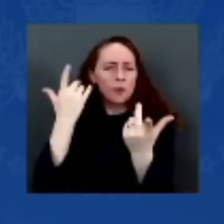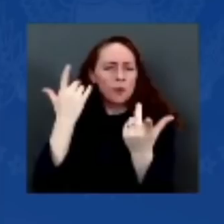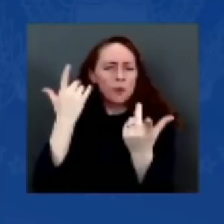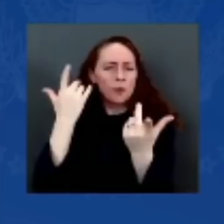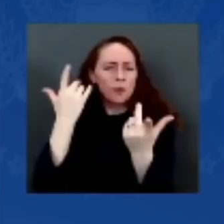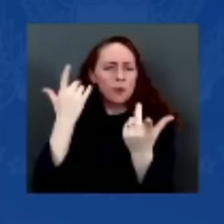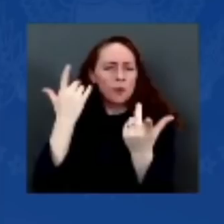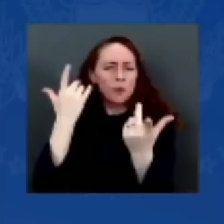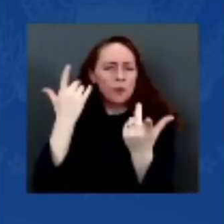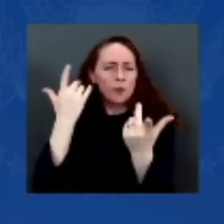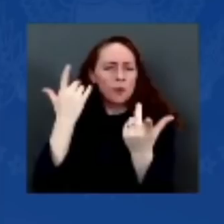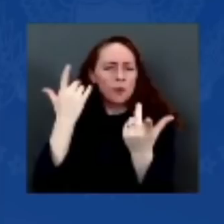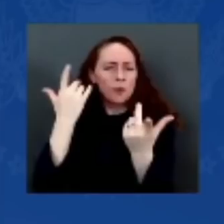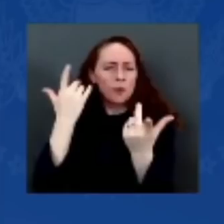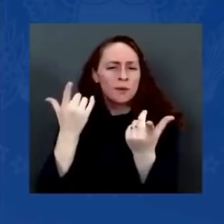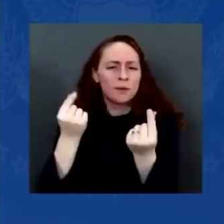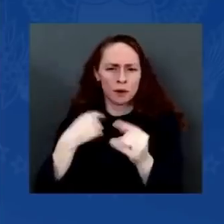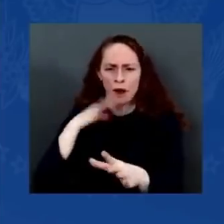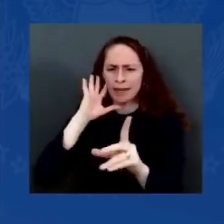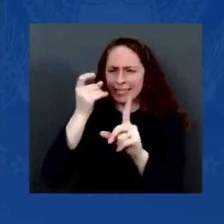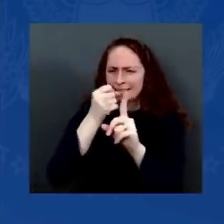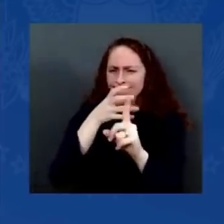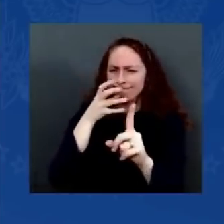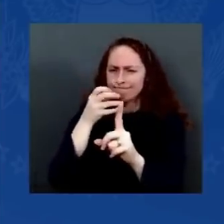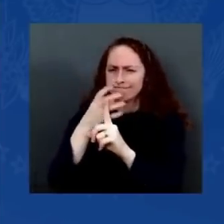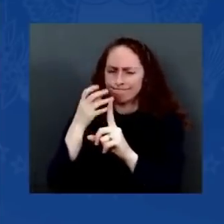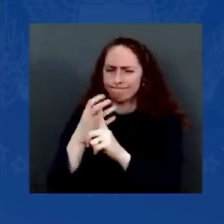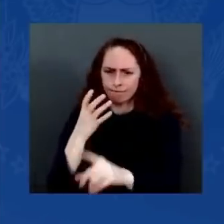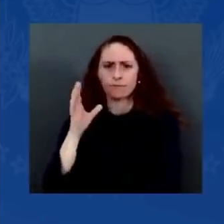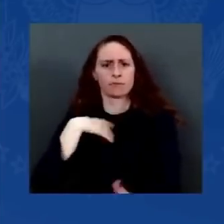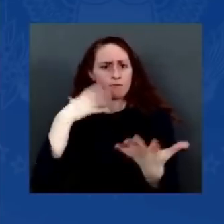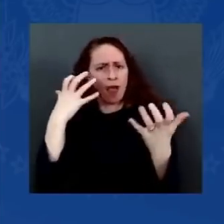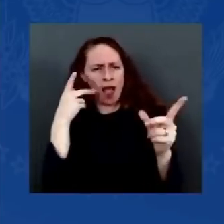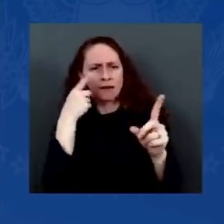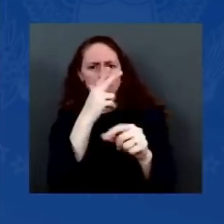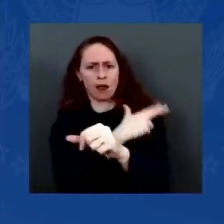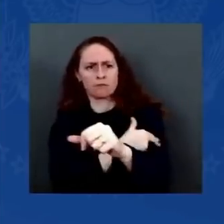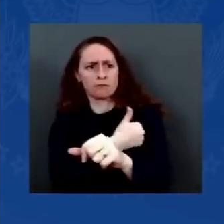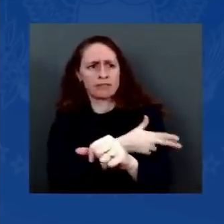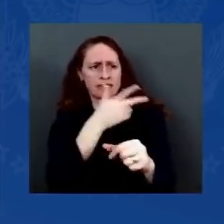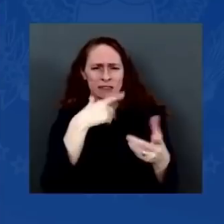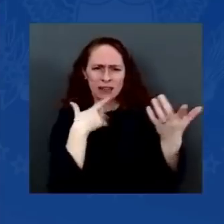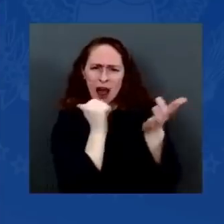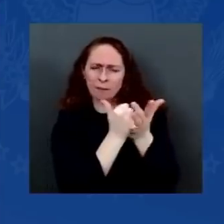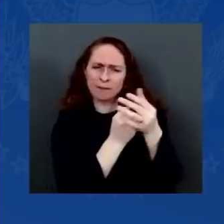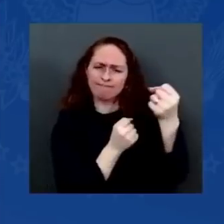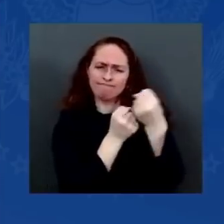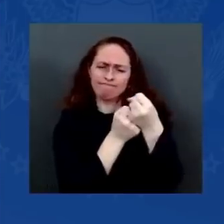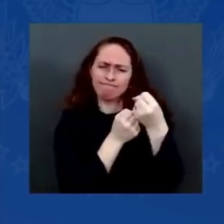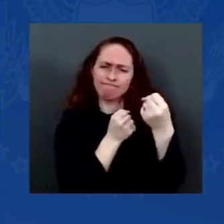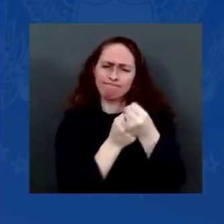3, 4, 5, 6 months from now. We know a lot more today than we did back in March of 2020.